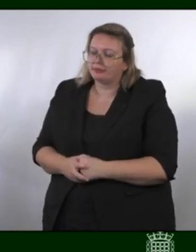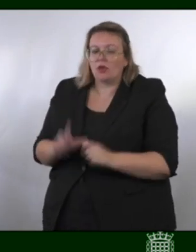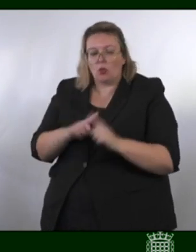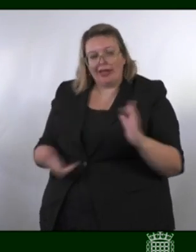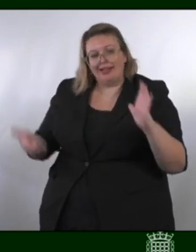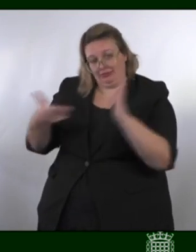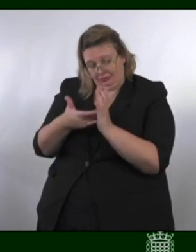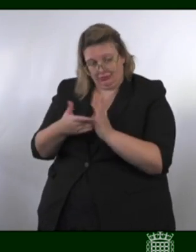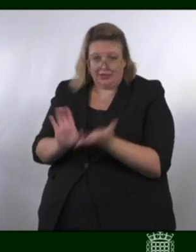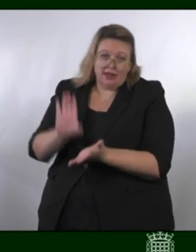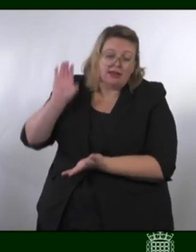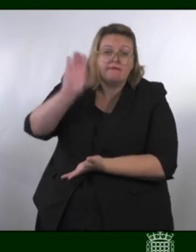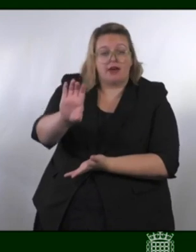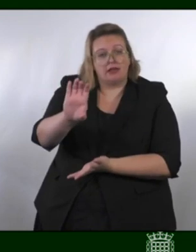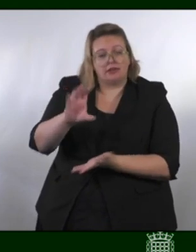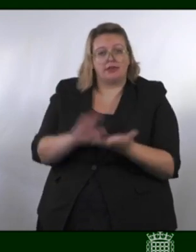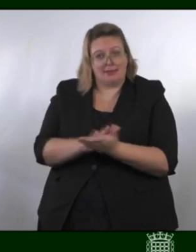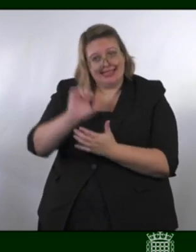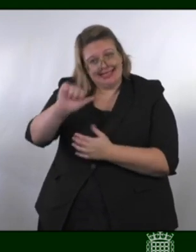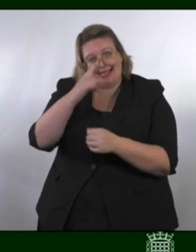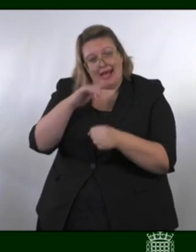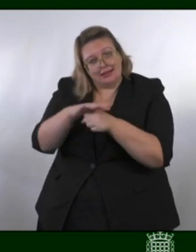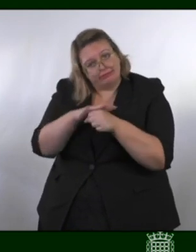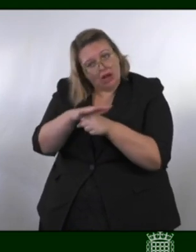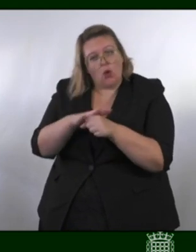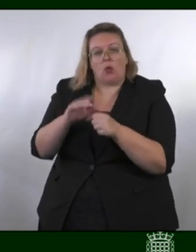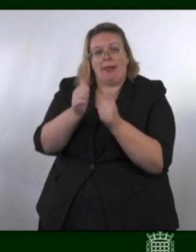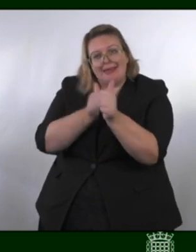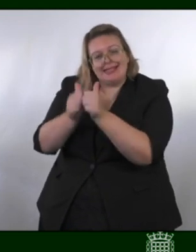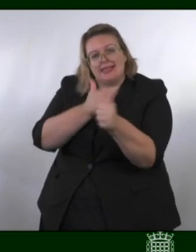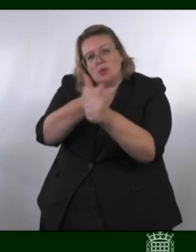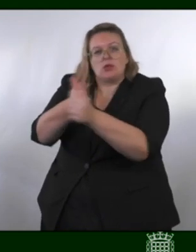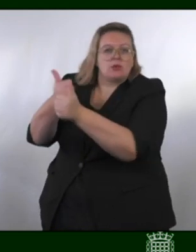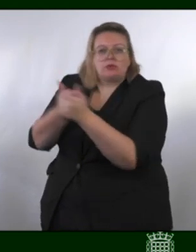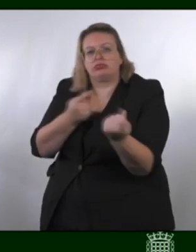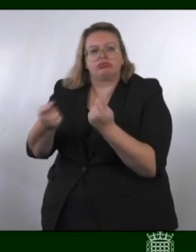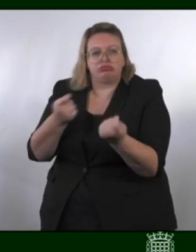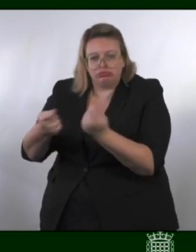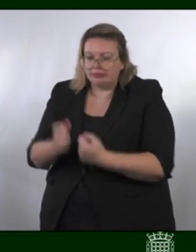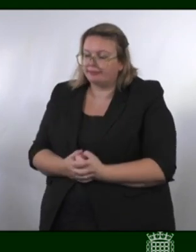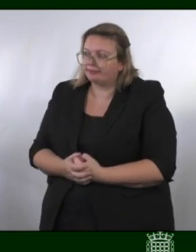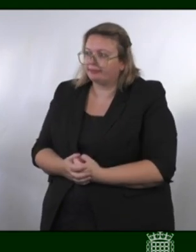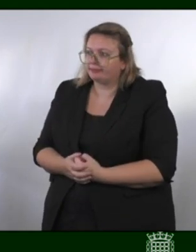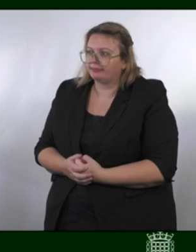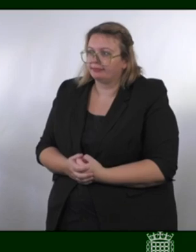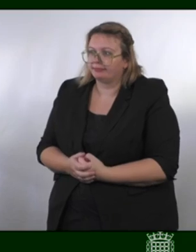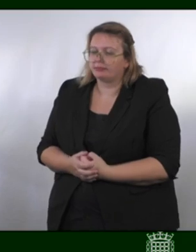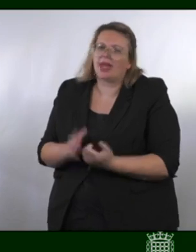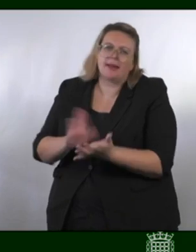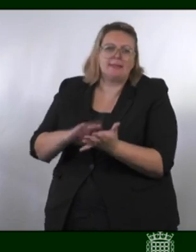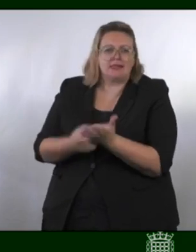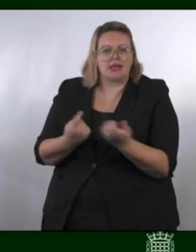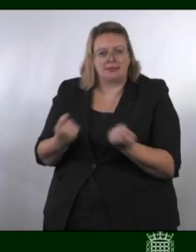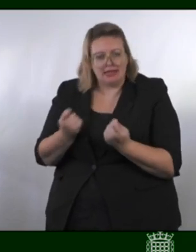South Yorkshire can continue to support businesses through this period. Mr. Speaker, I'd like to thank from the